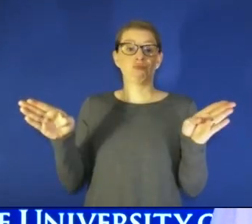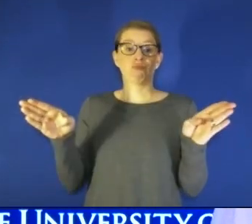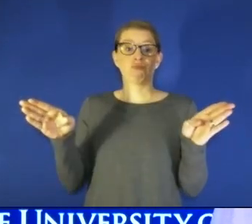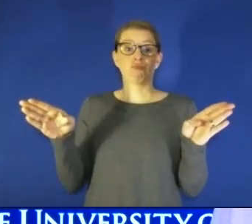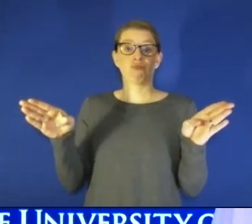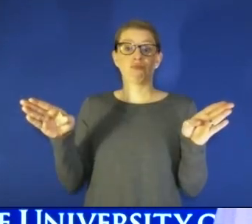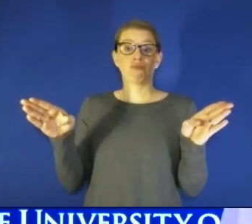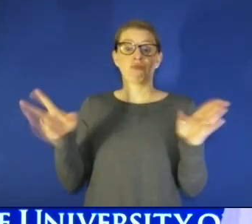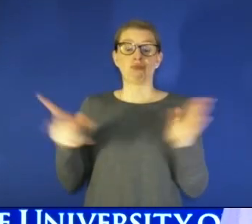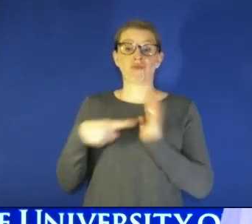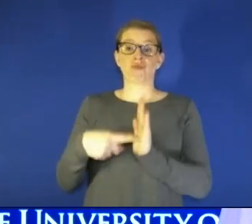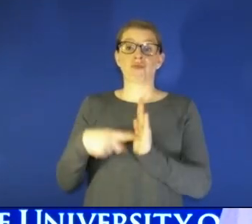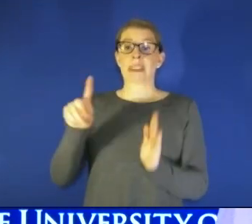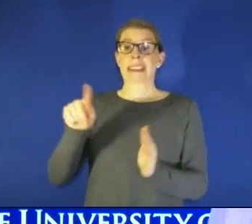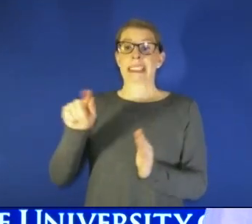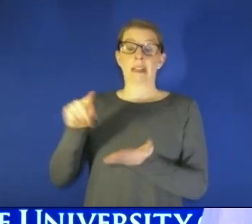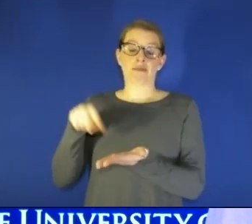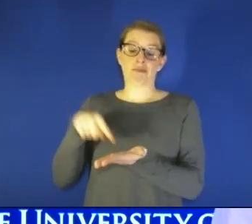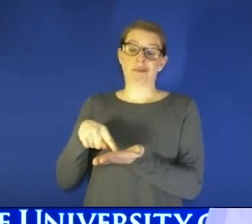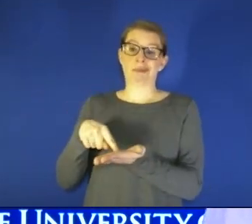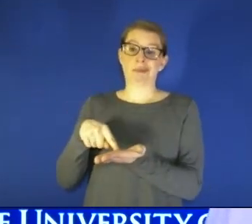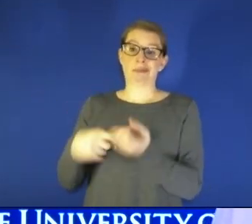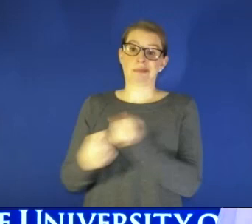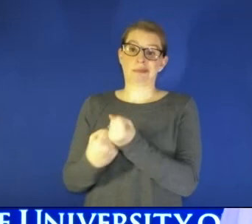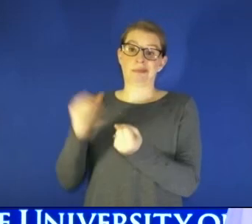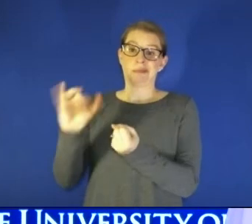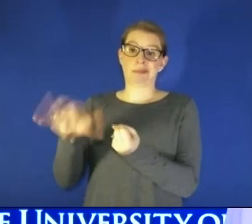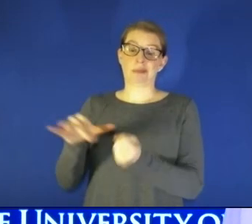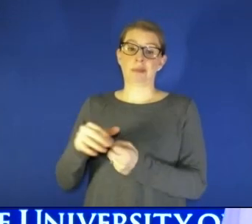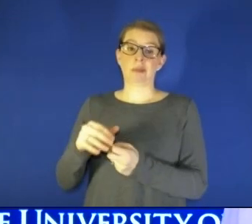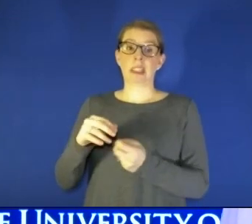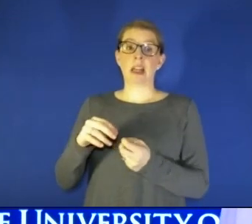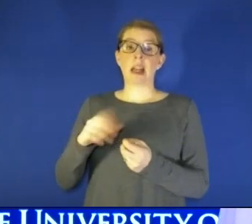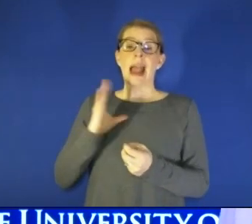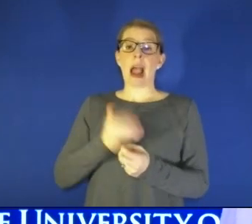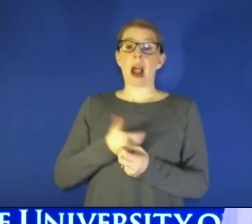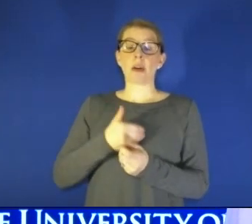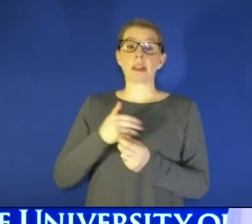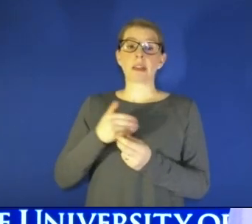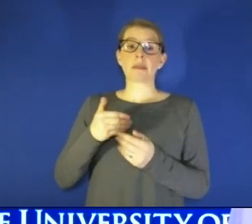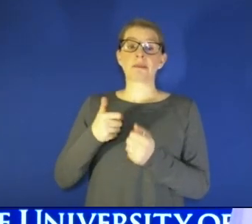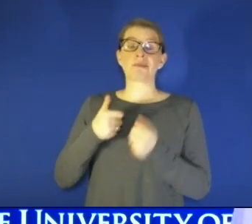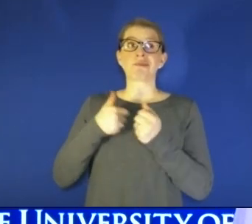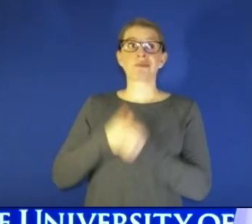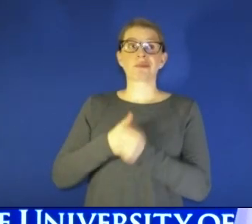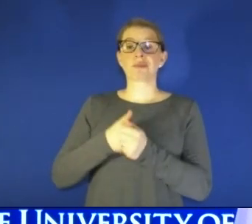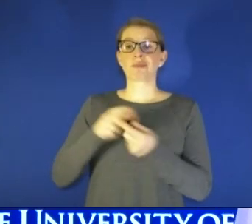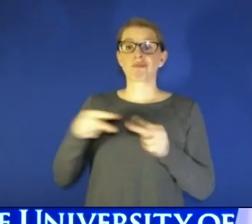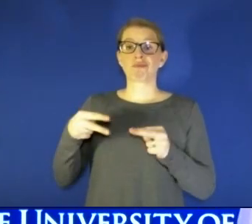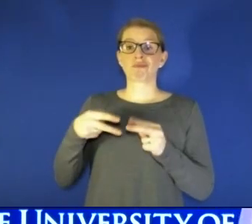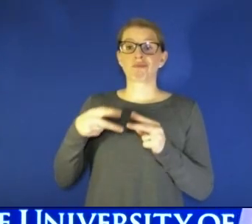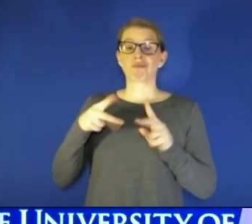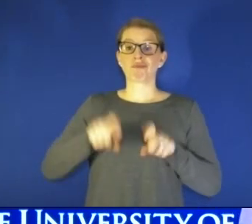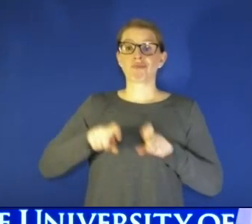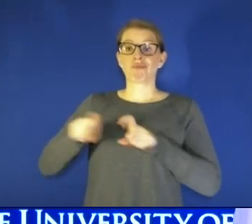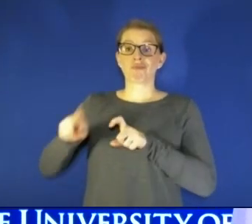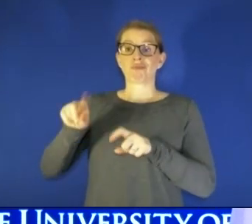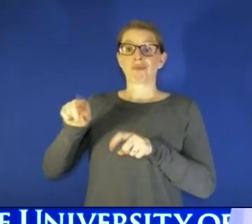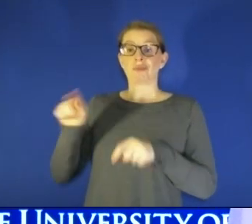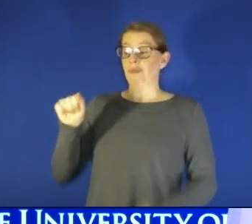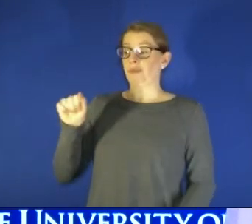shown data to support that. We know our sequencing data is a little bit behind, but we do know that the prevalence of BA2